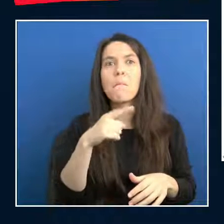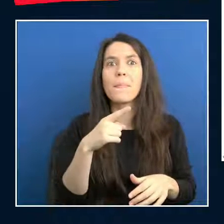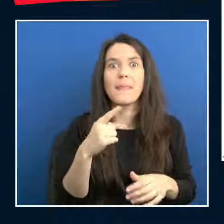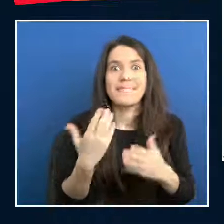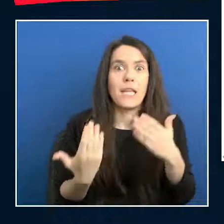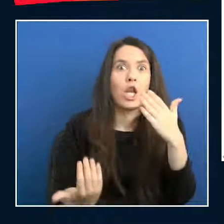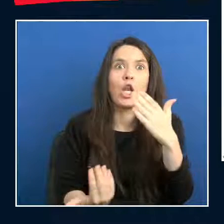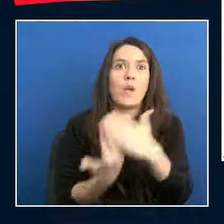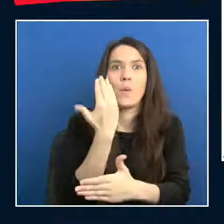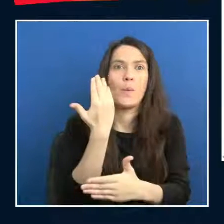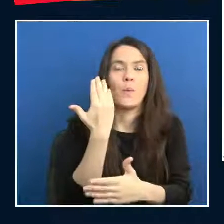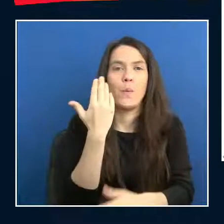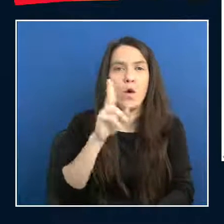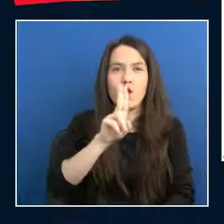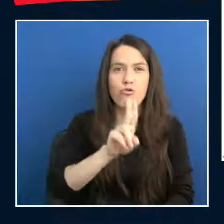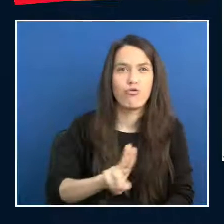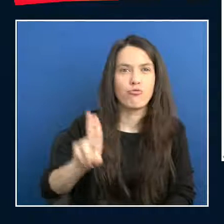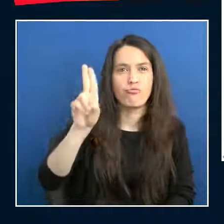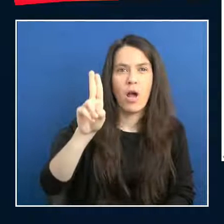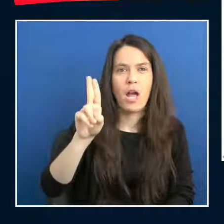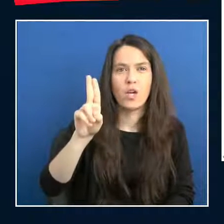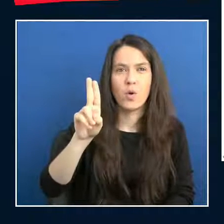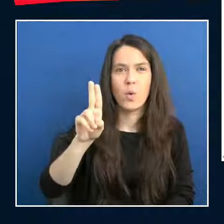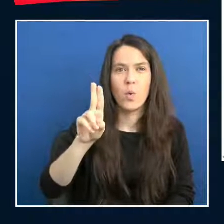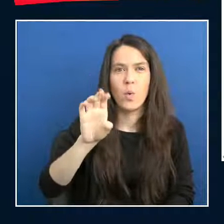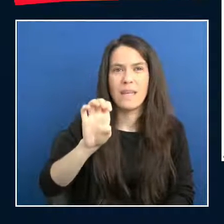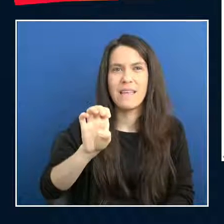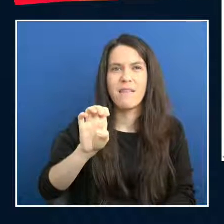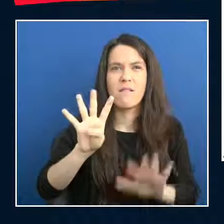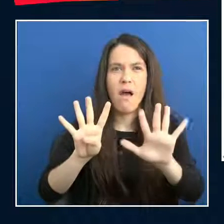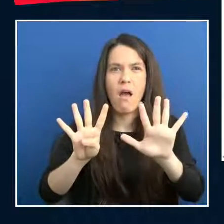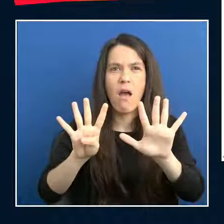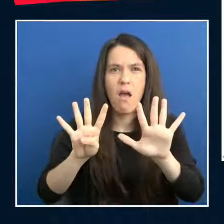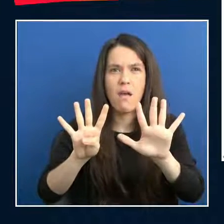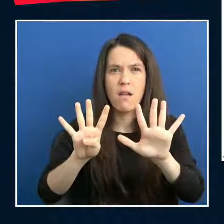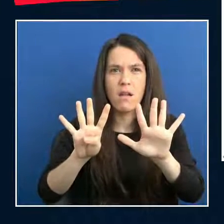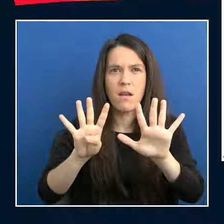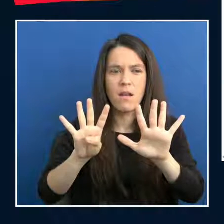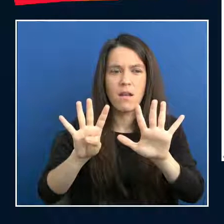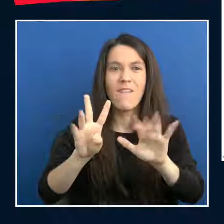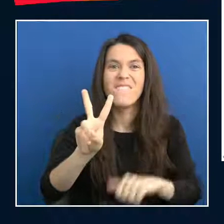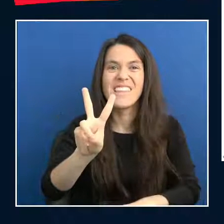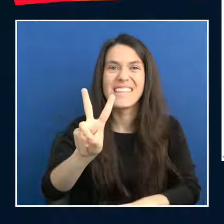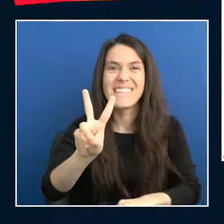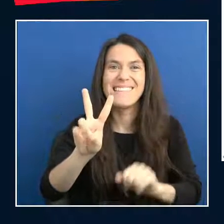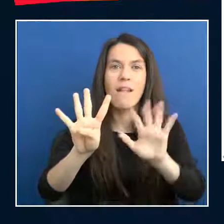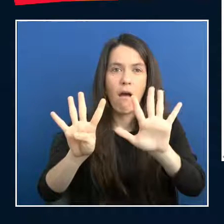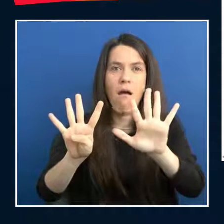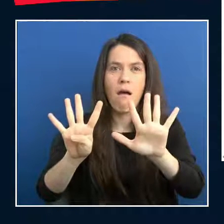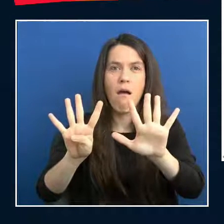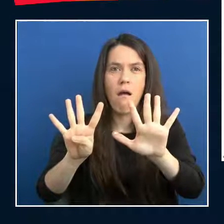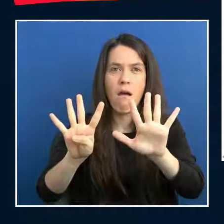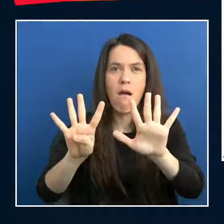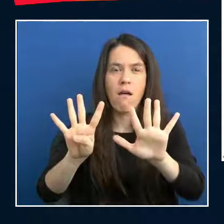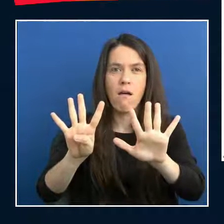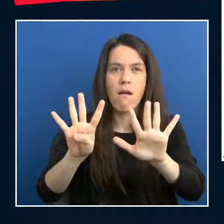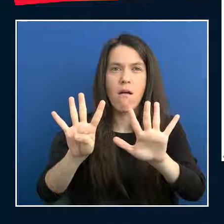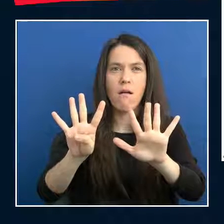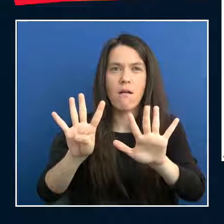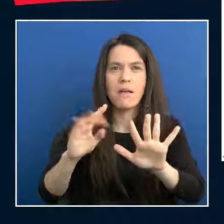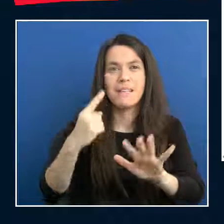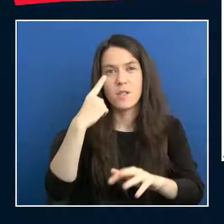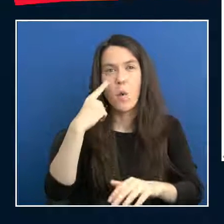new Umbraco v9 for it. And for the runtime image, I would just use the